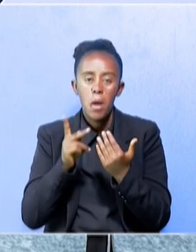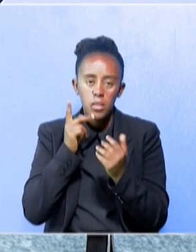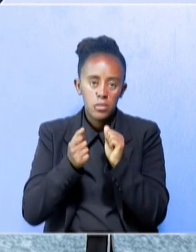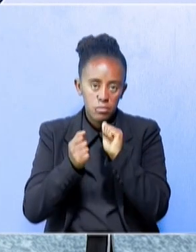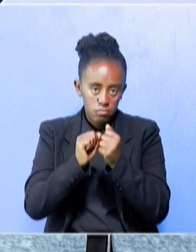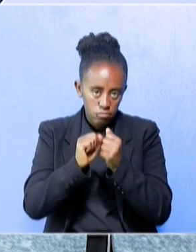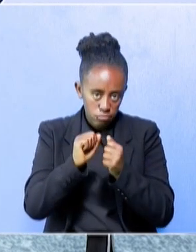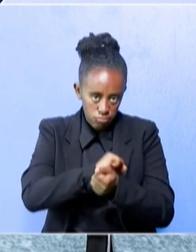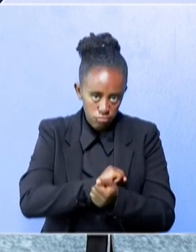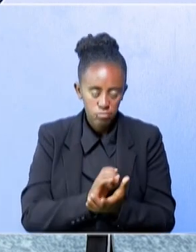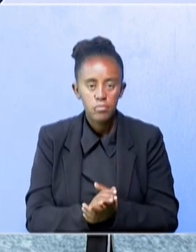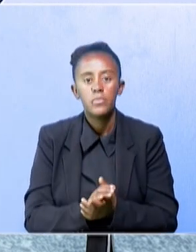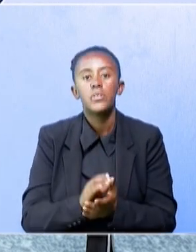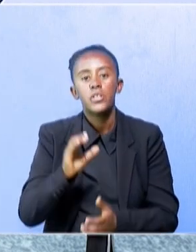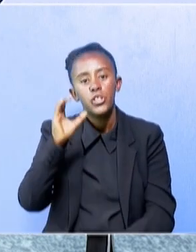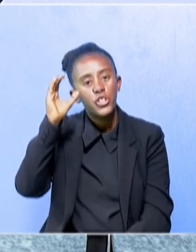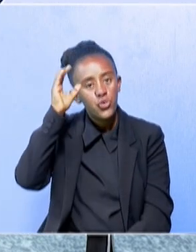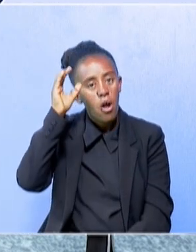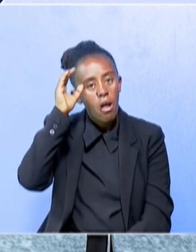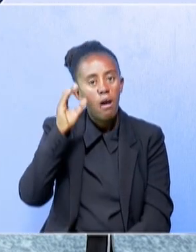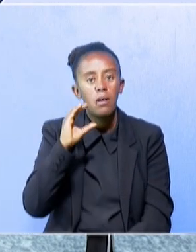tense. Chala, what that?